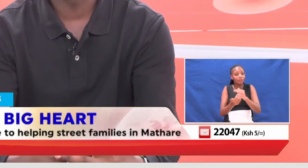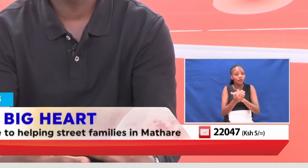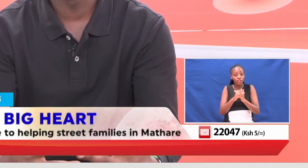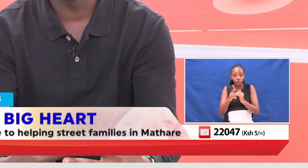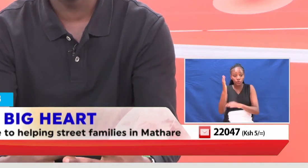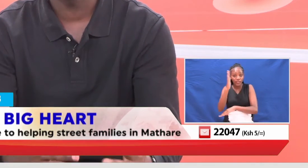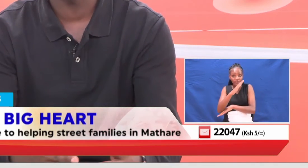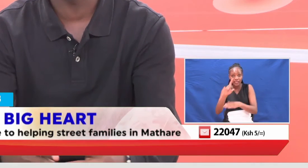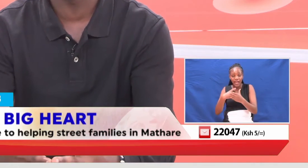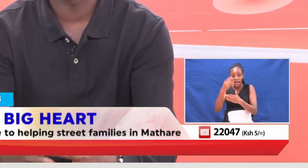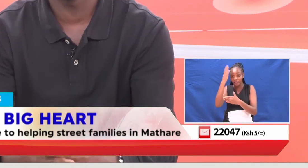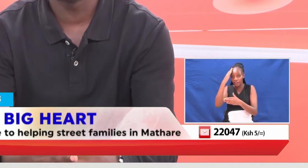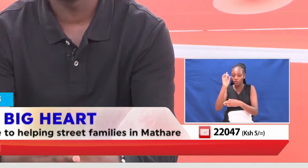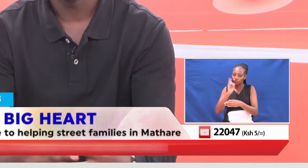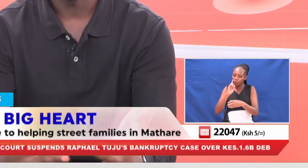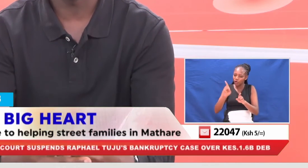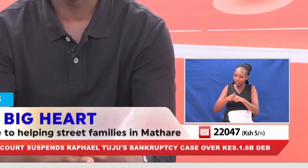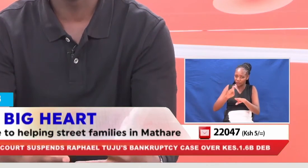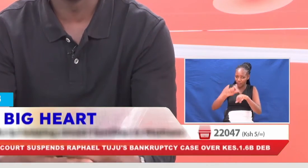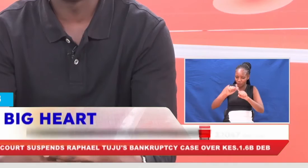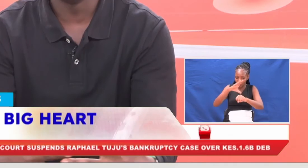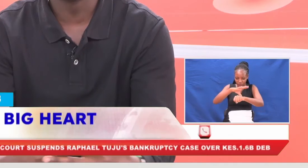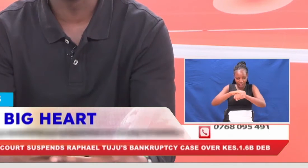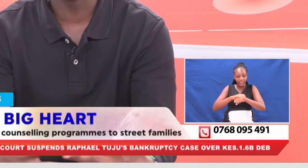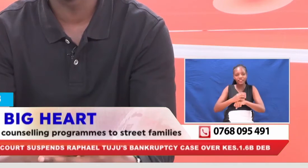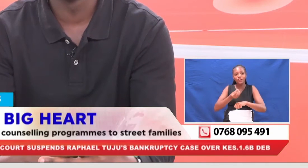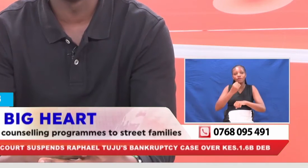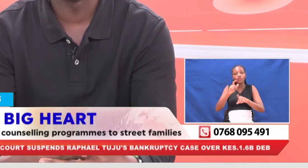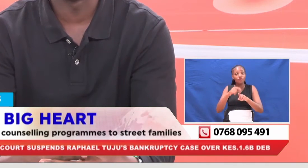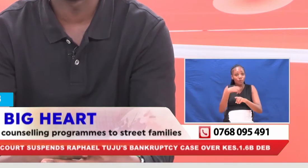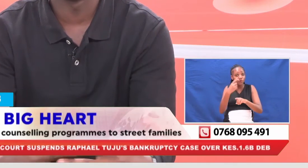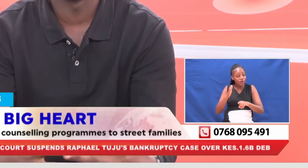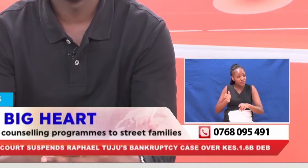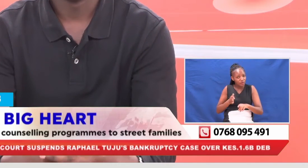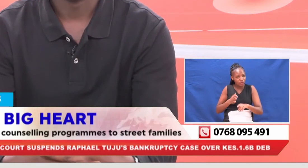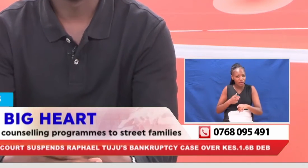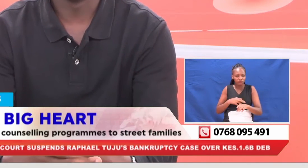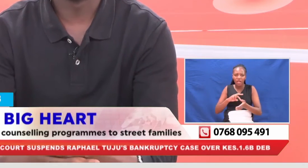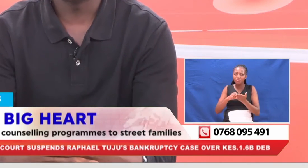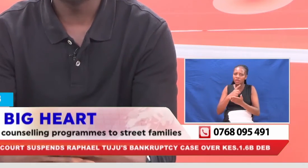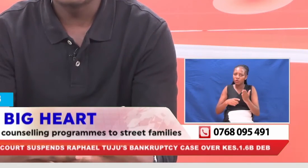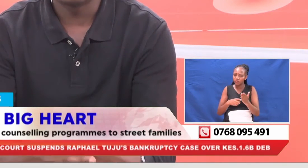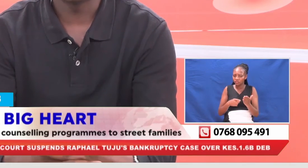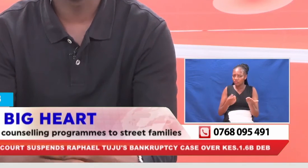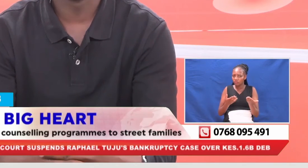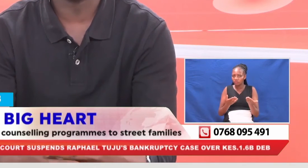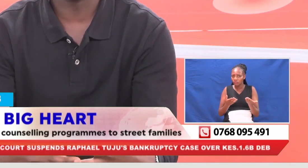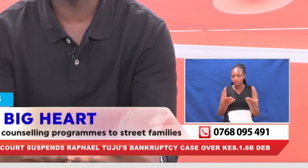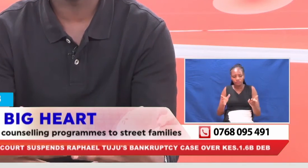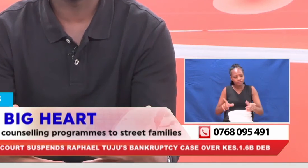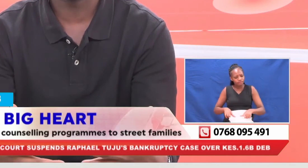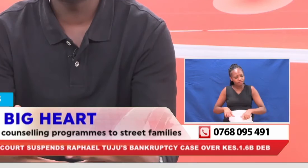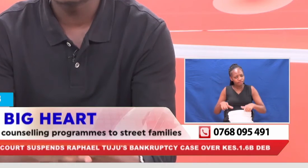so they know tomorrow at such a particular time, yeah. I go for my meal from Wanjiru, and the lives of the young